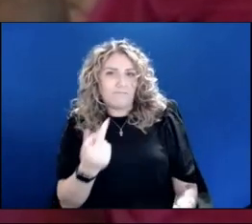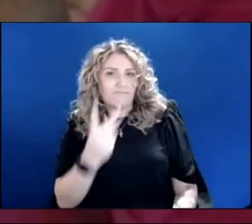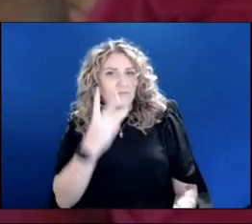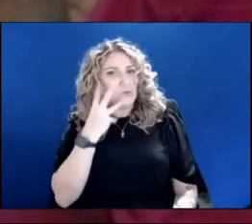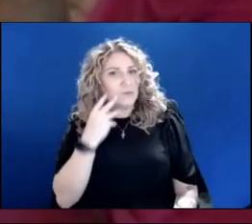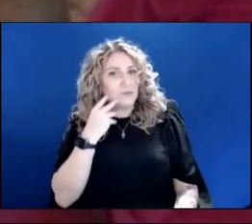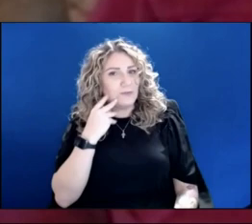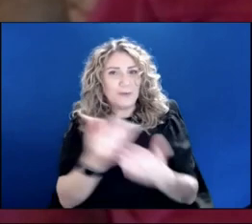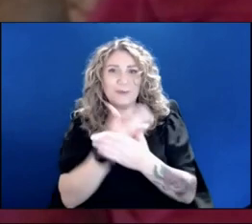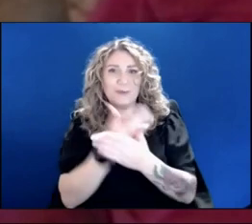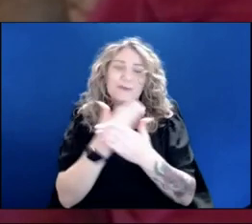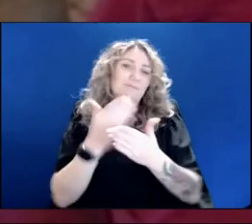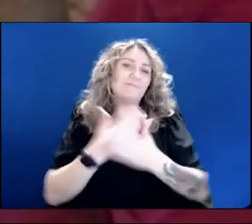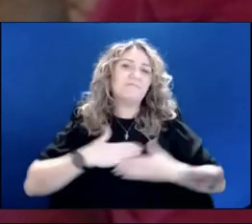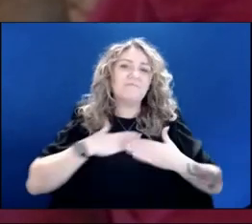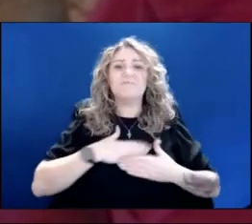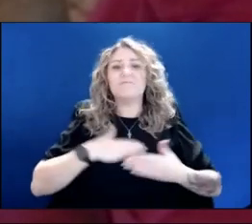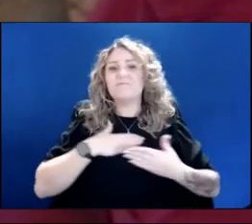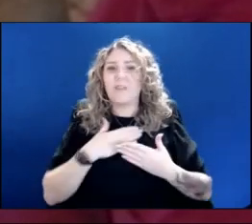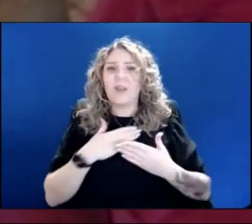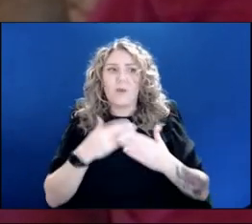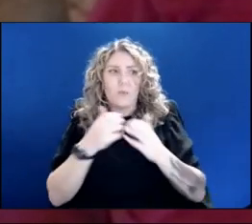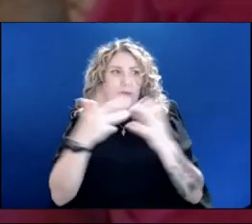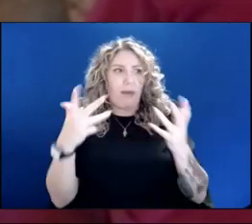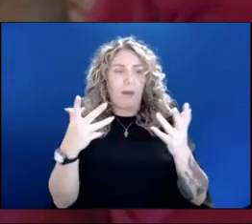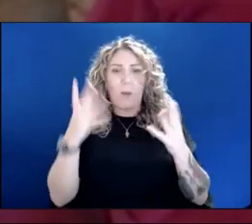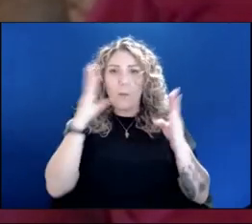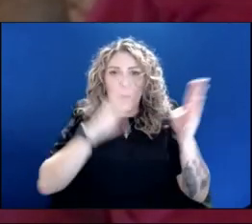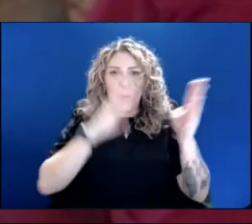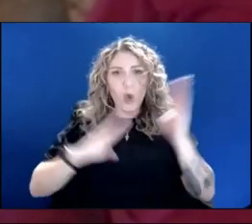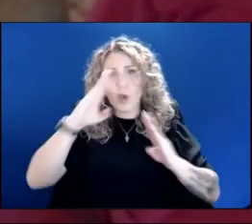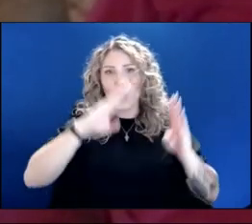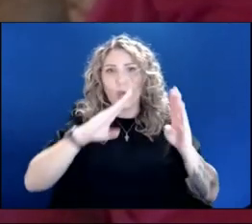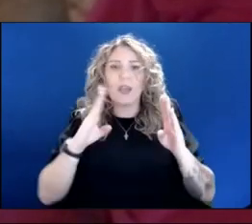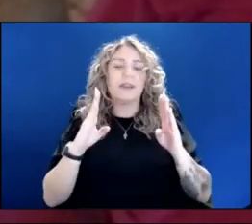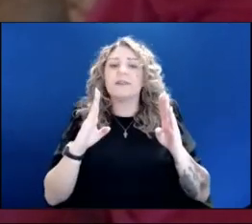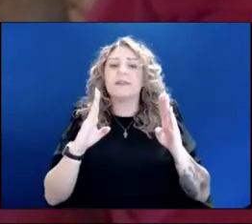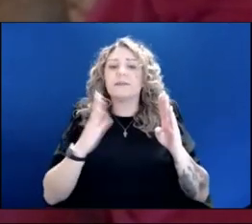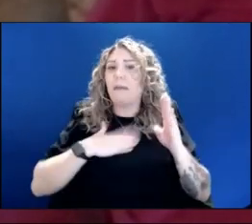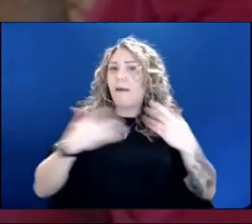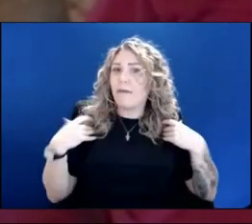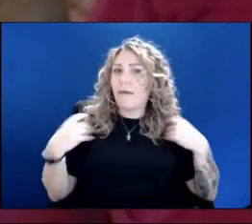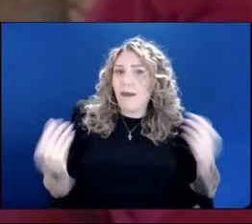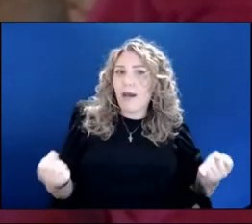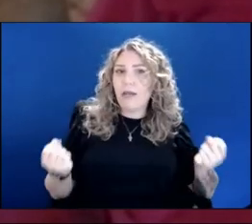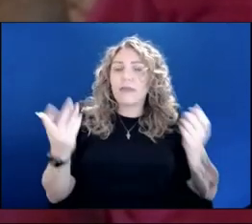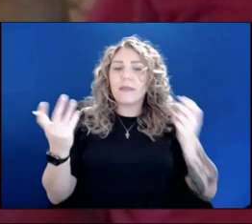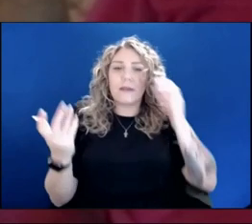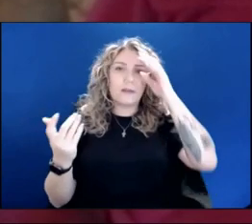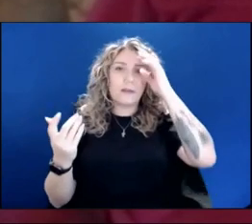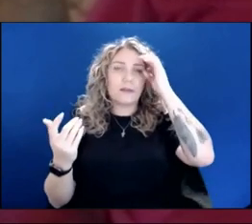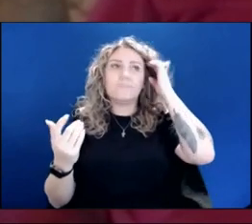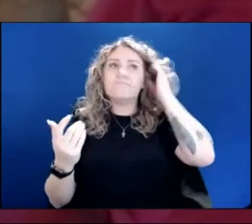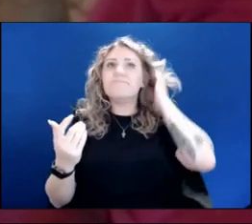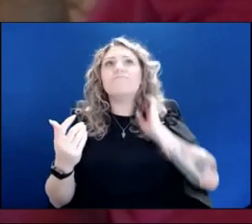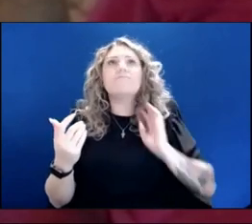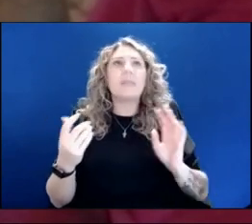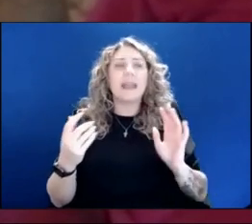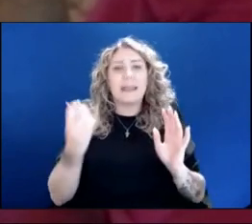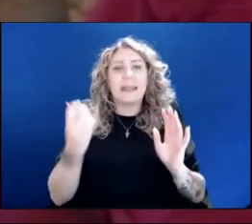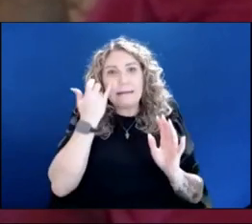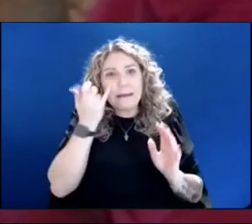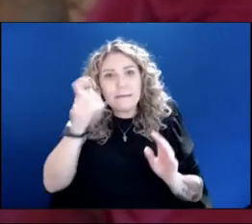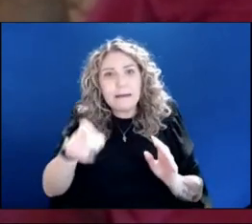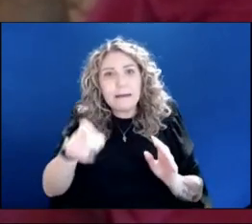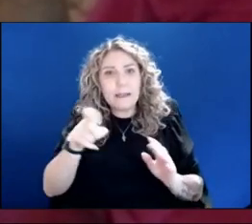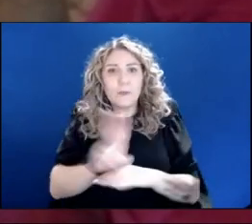that without, you know, any type of worries of, you know, my health and, you know, like with, if I had to go on dialysis, you know,